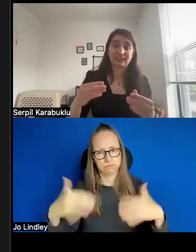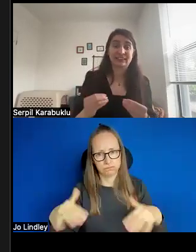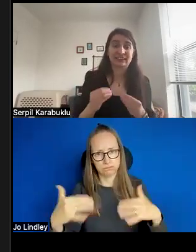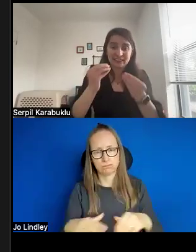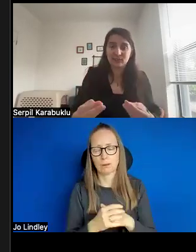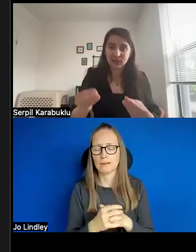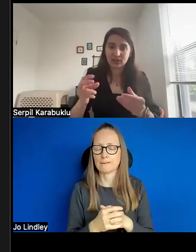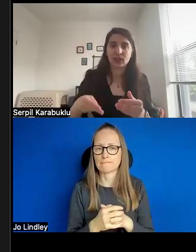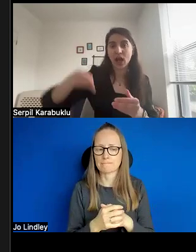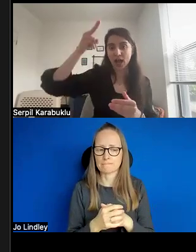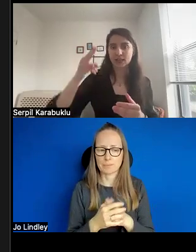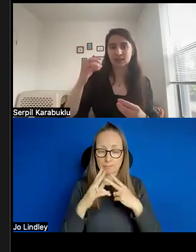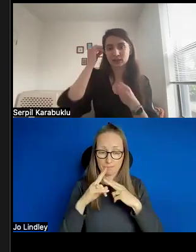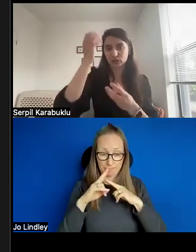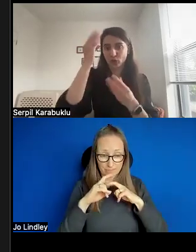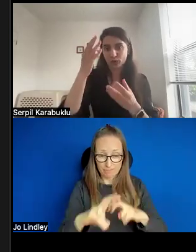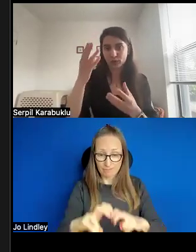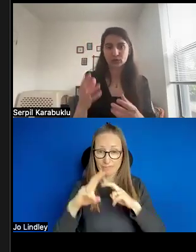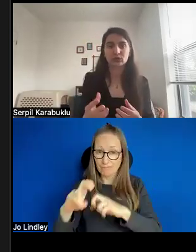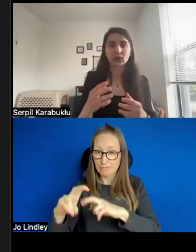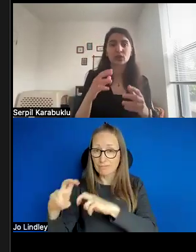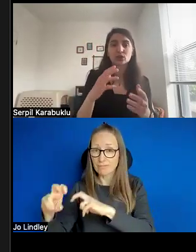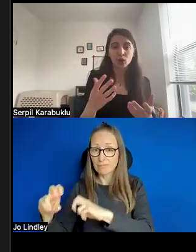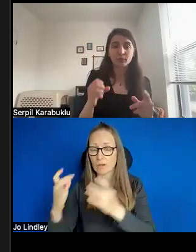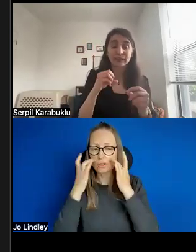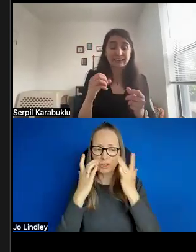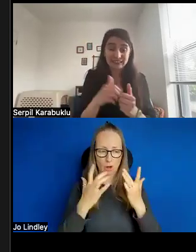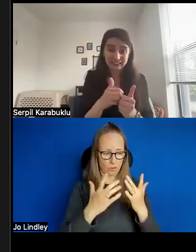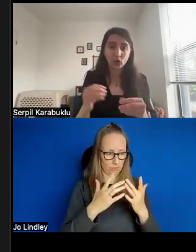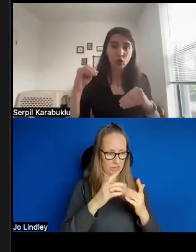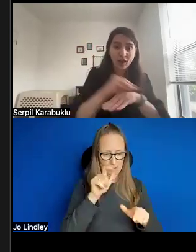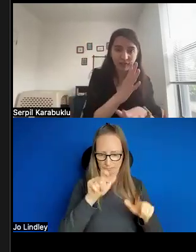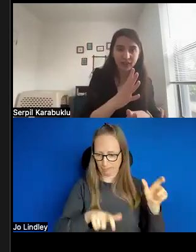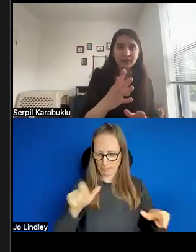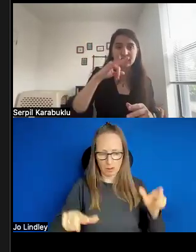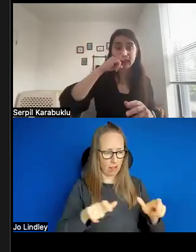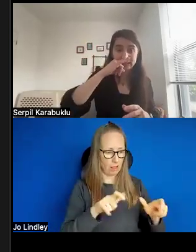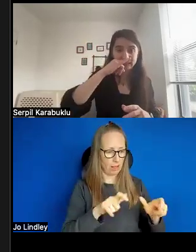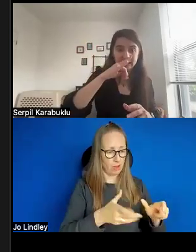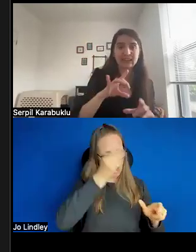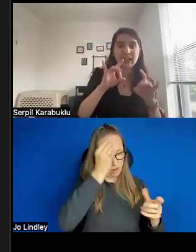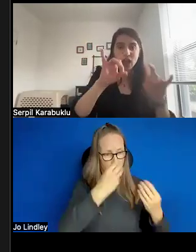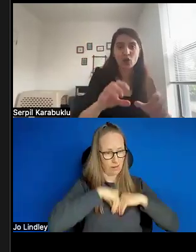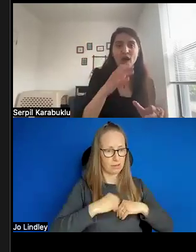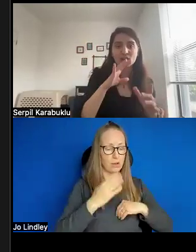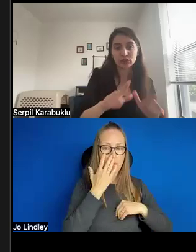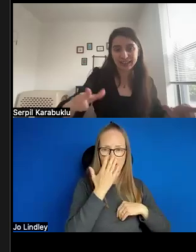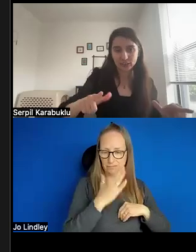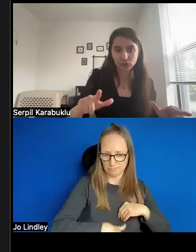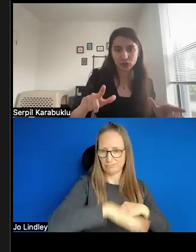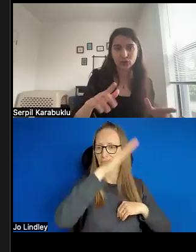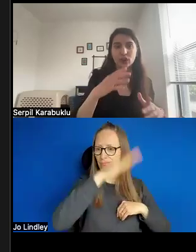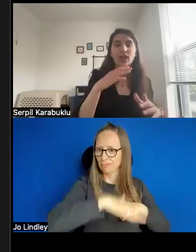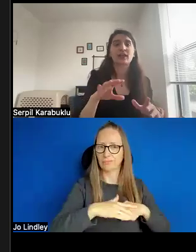also show that age of acquisition and how long kids exposed to sign affect the production and